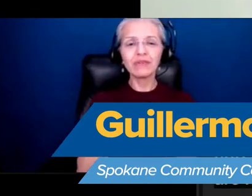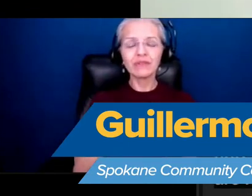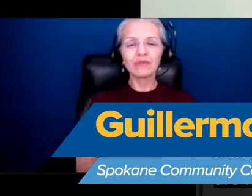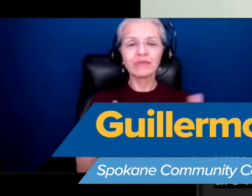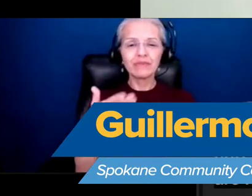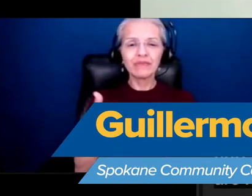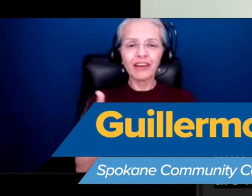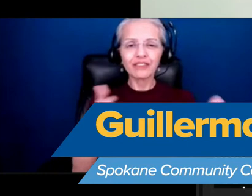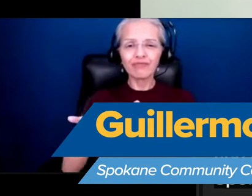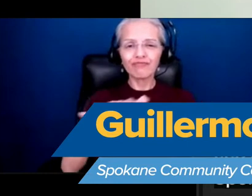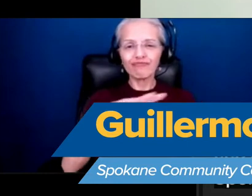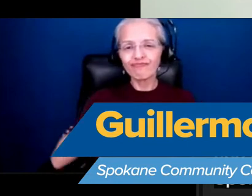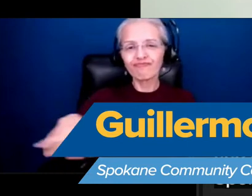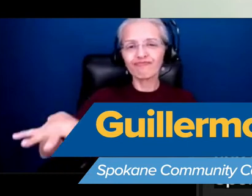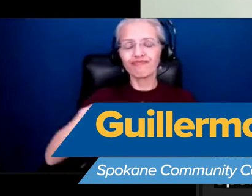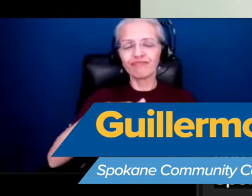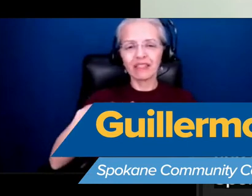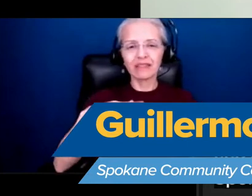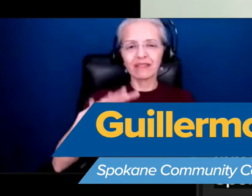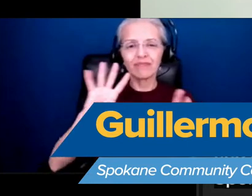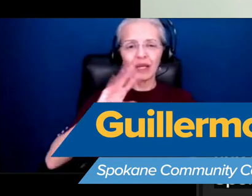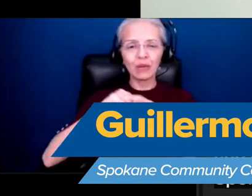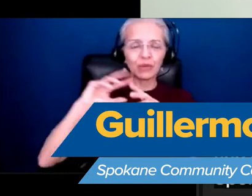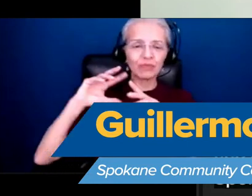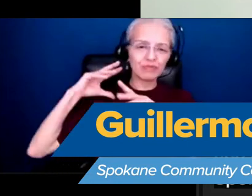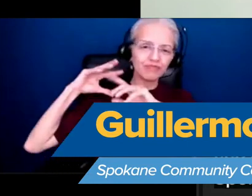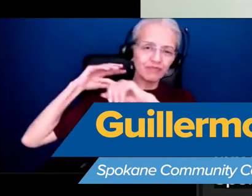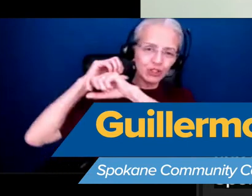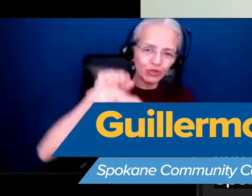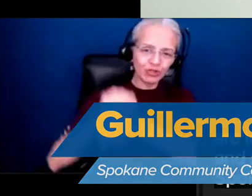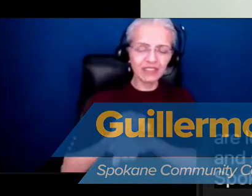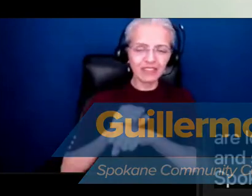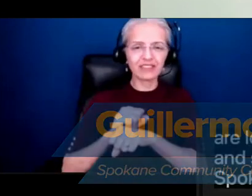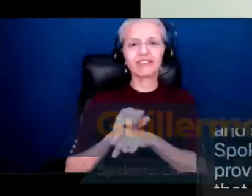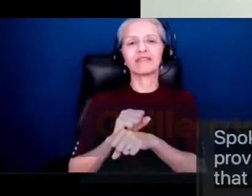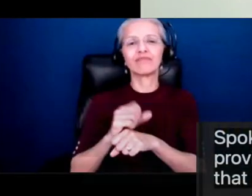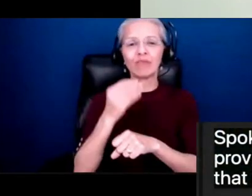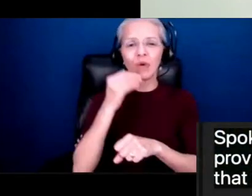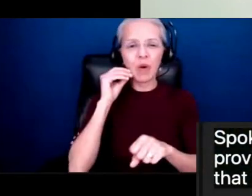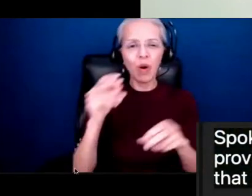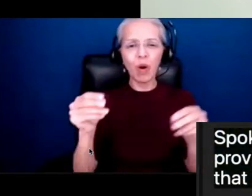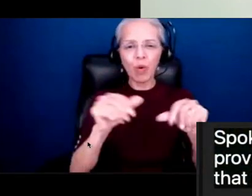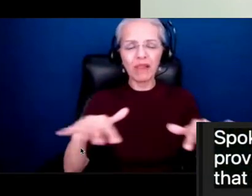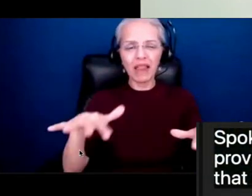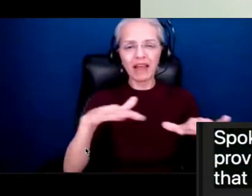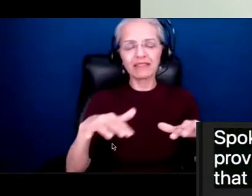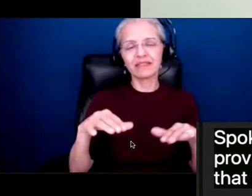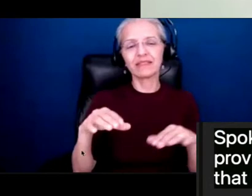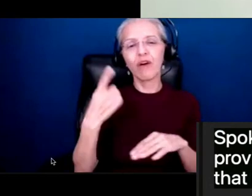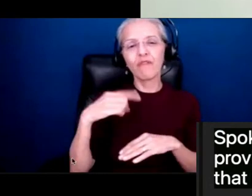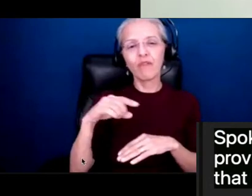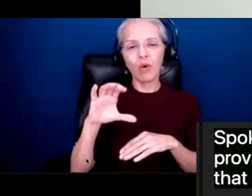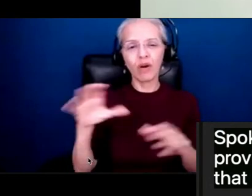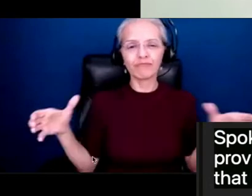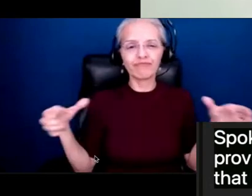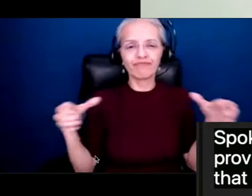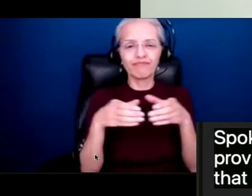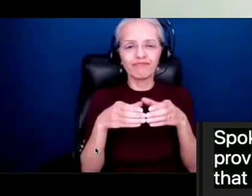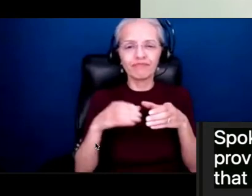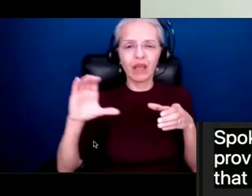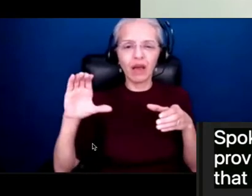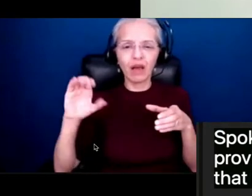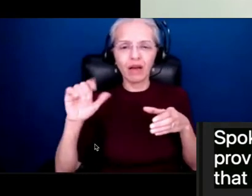region that includes the traditional and sacred homelands of the Confederated Tribes of the Colville Reservation and the Kalispell